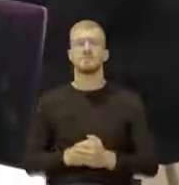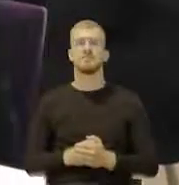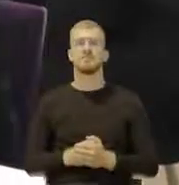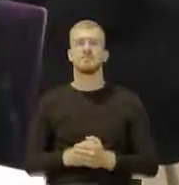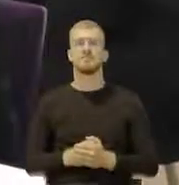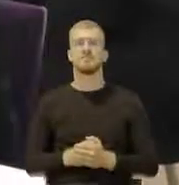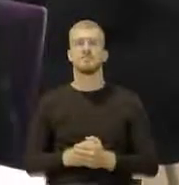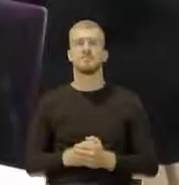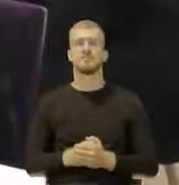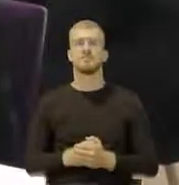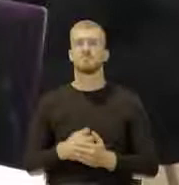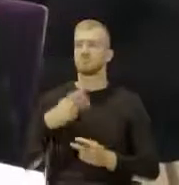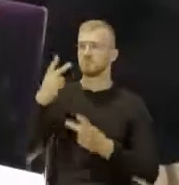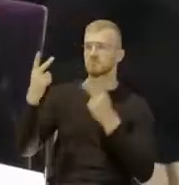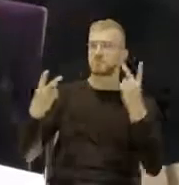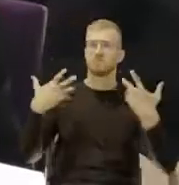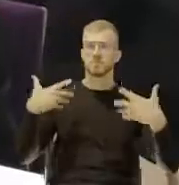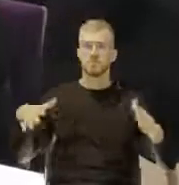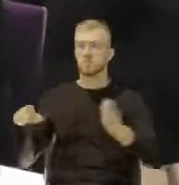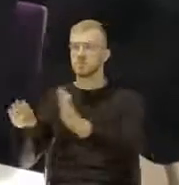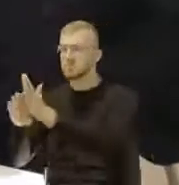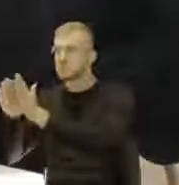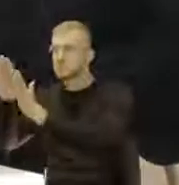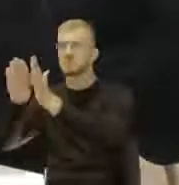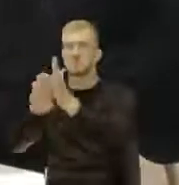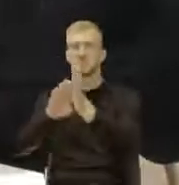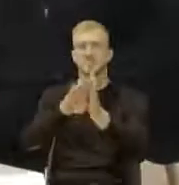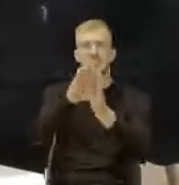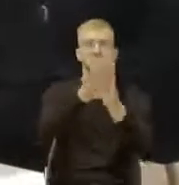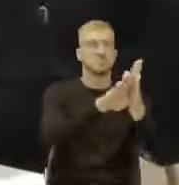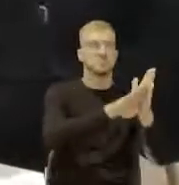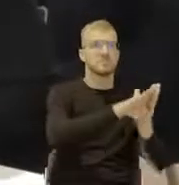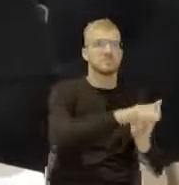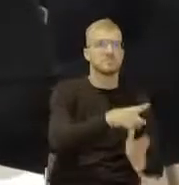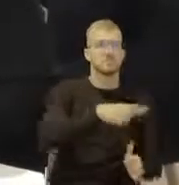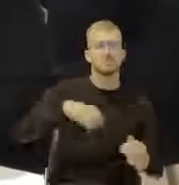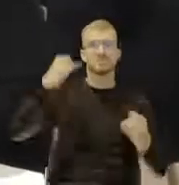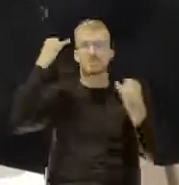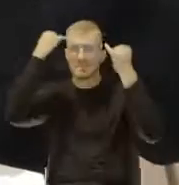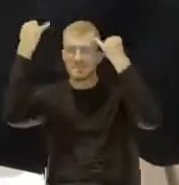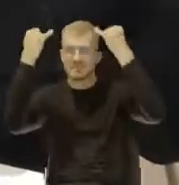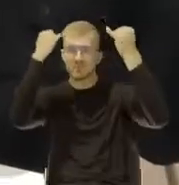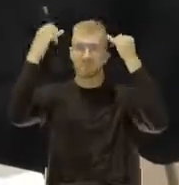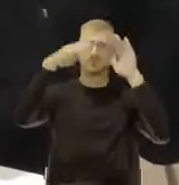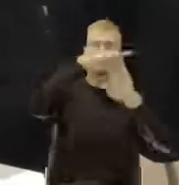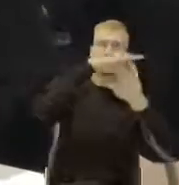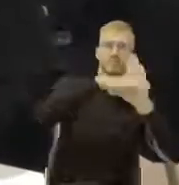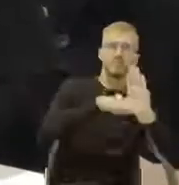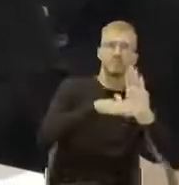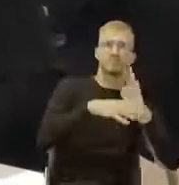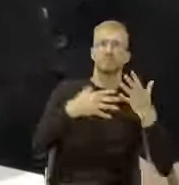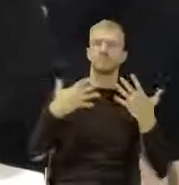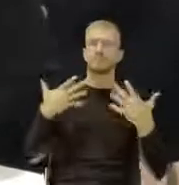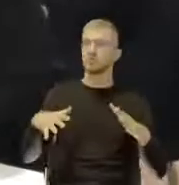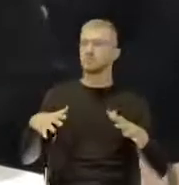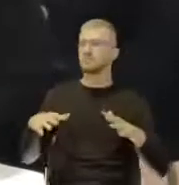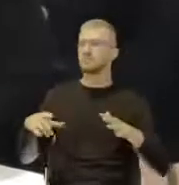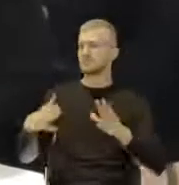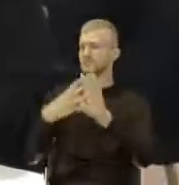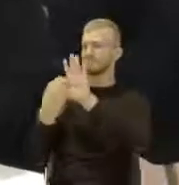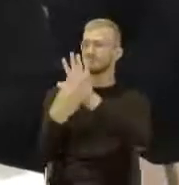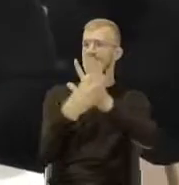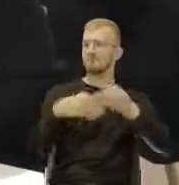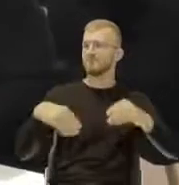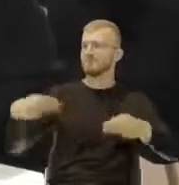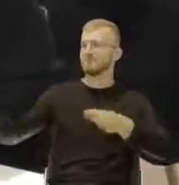impact. Several G7 ministerial communiques reflect our key messages on subjects from subnational